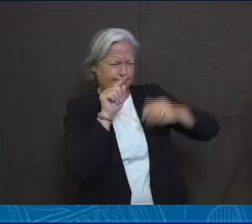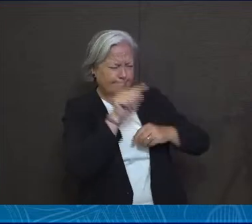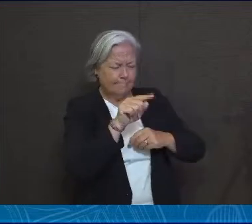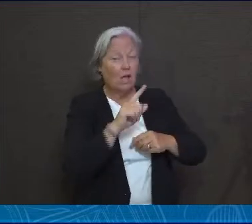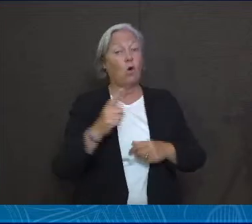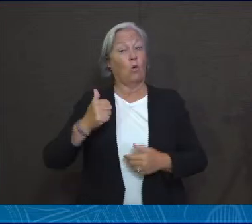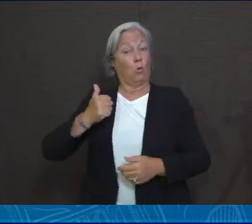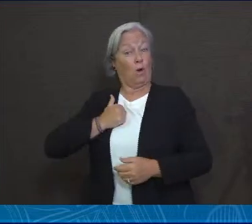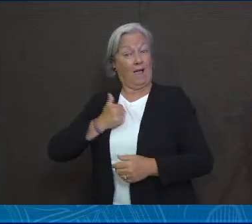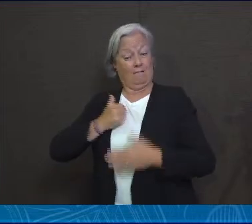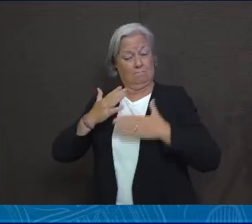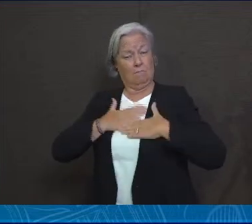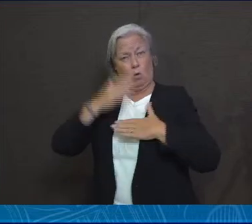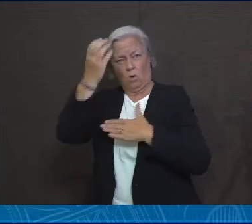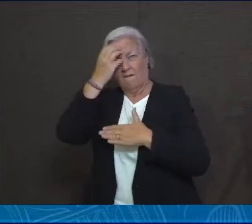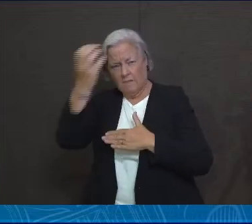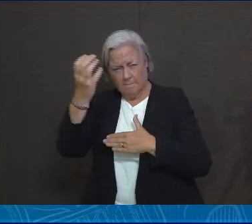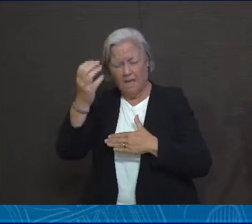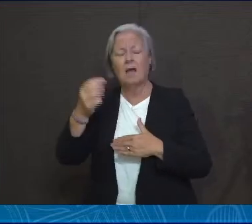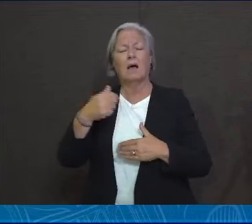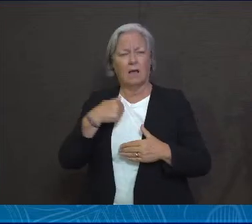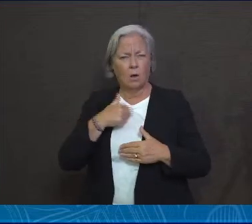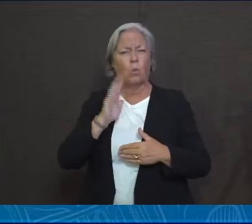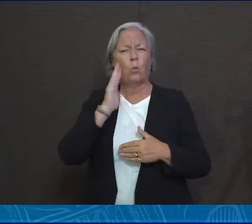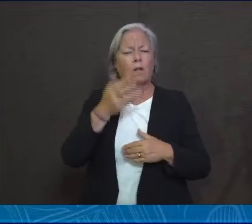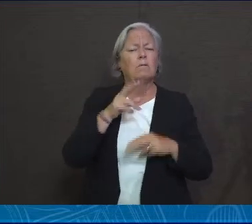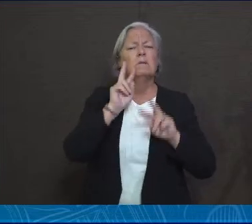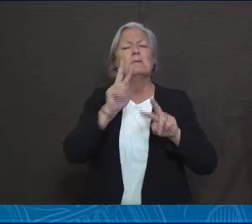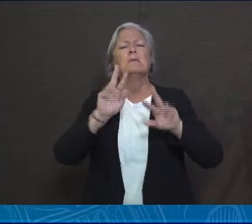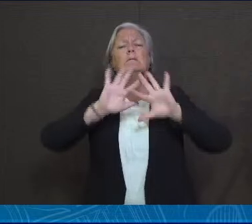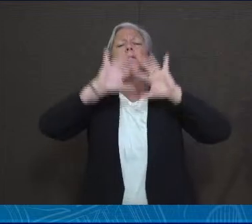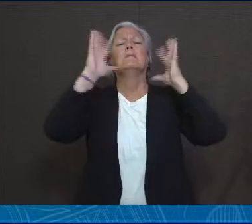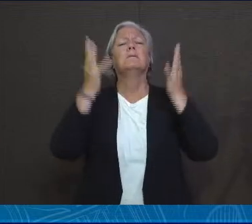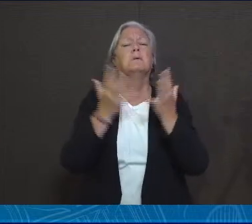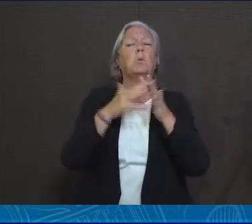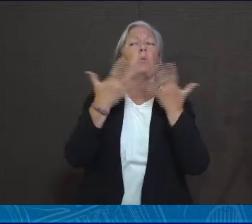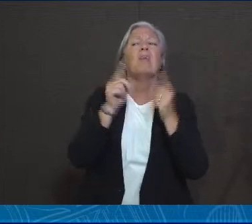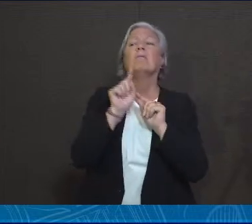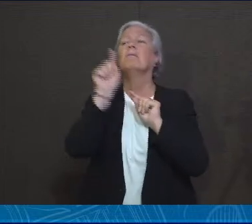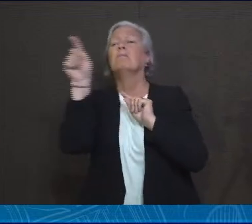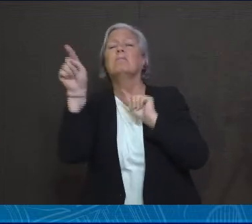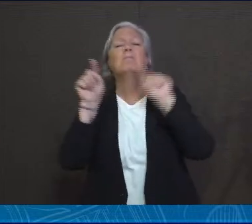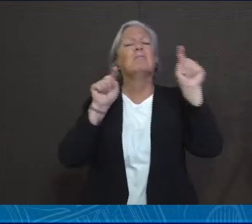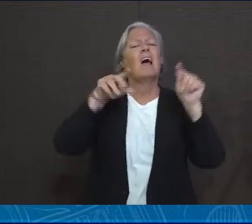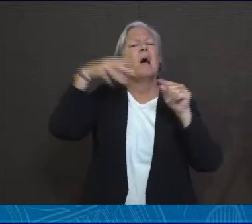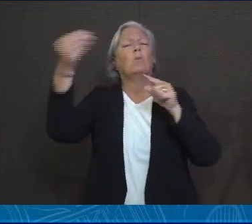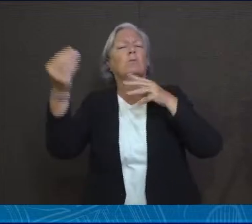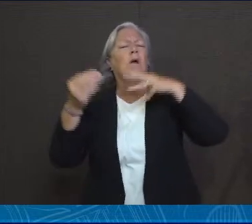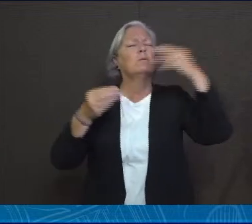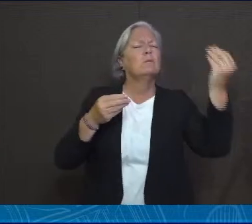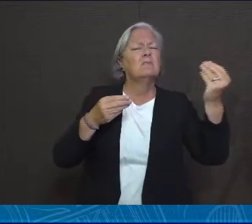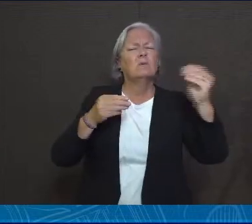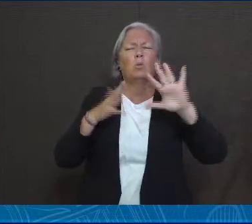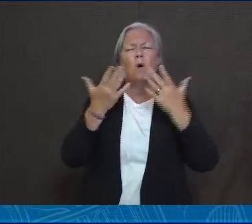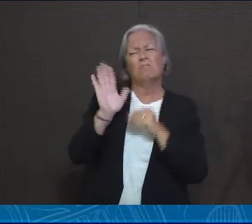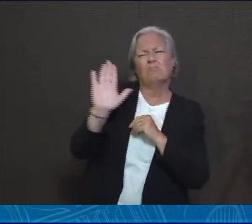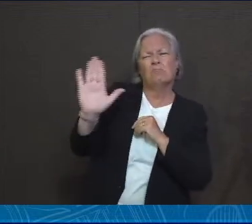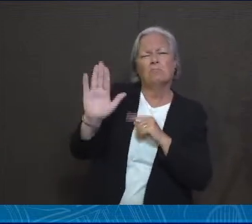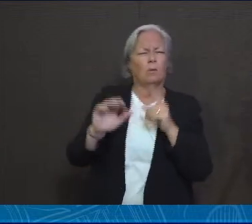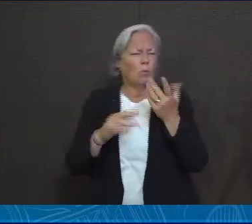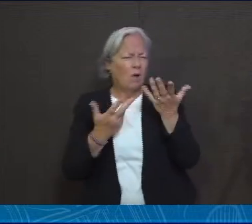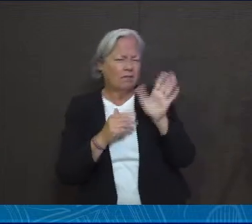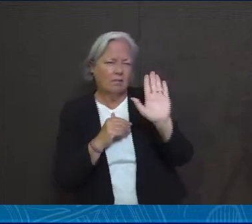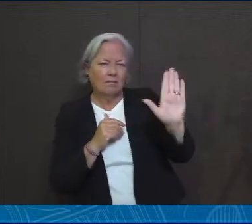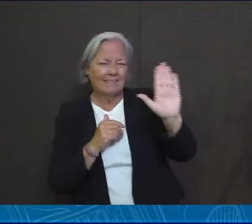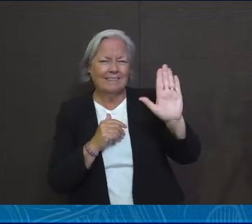does recommend for us to look at the different global scenarios to see what ranges, how will it impact,